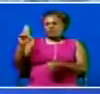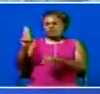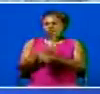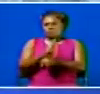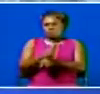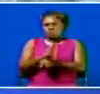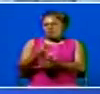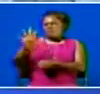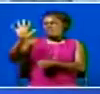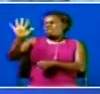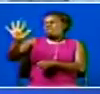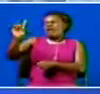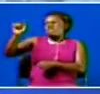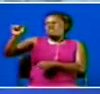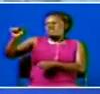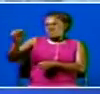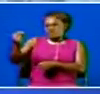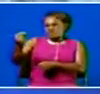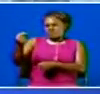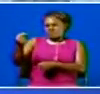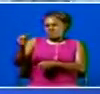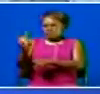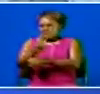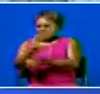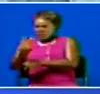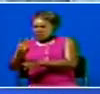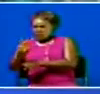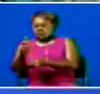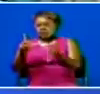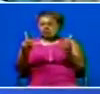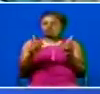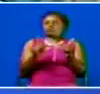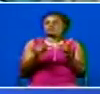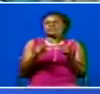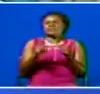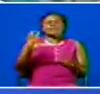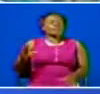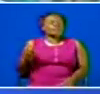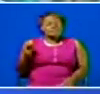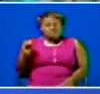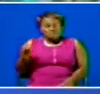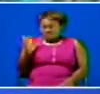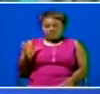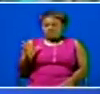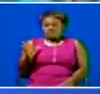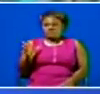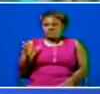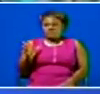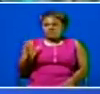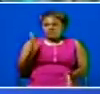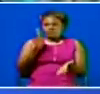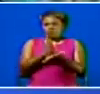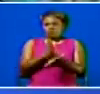least 5,000 shillings sourcing for the various documents. It is very costly. It's a costly affair